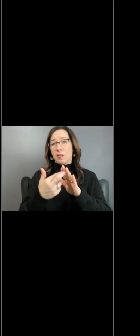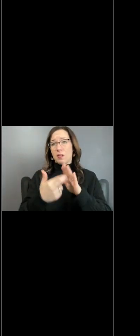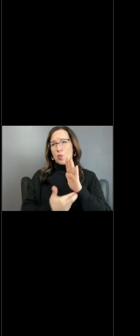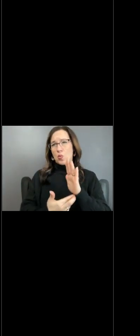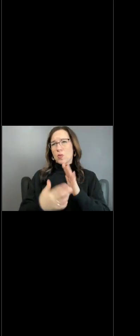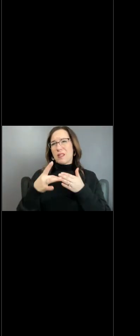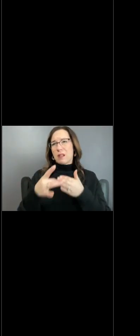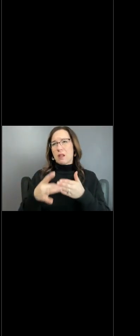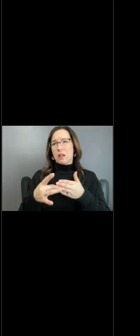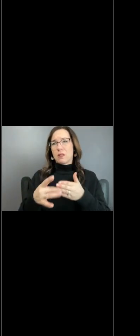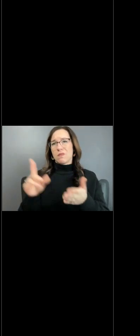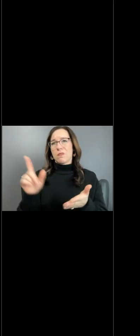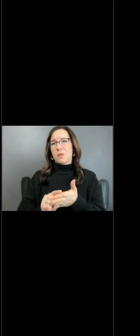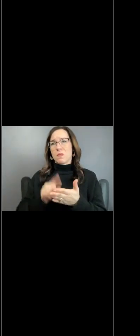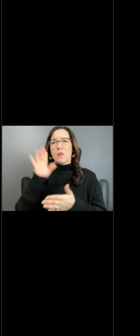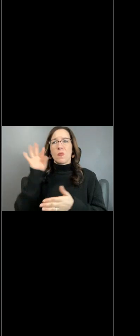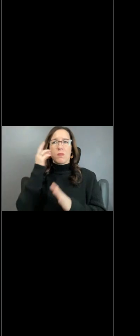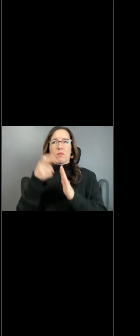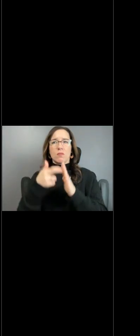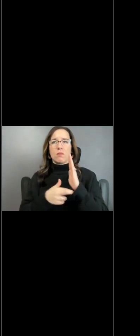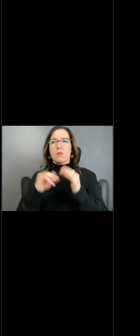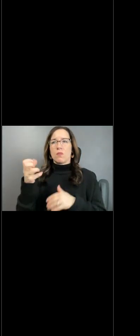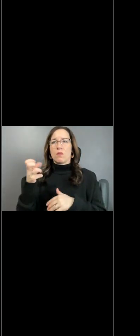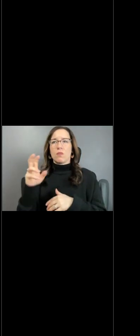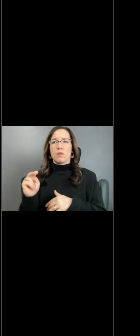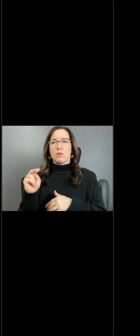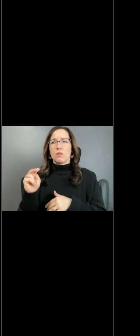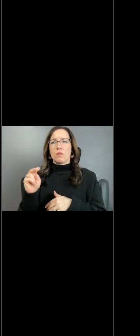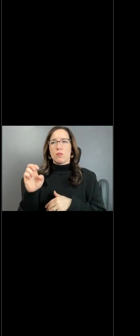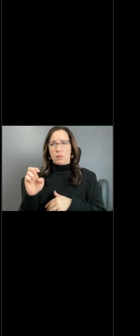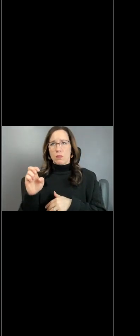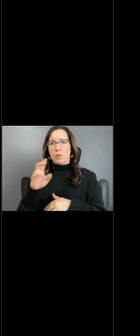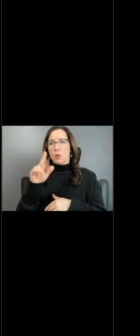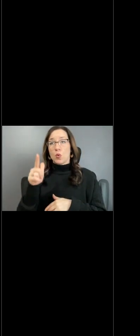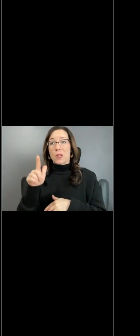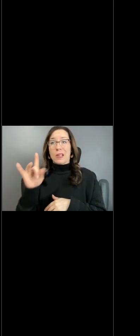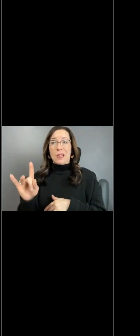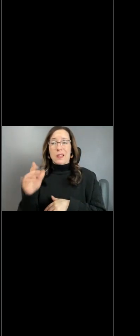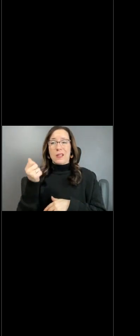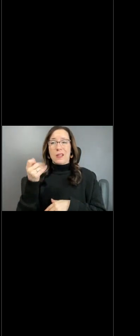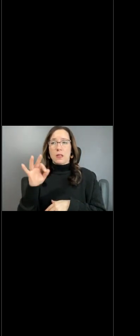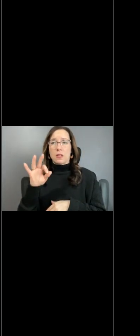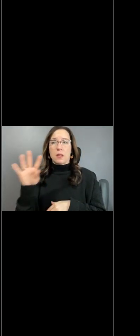guidelines was published in the Federal Register on June 28,